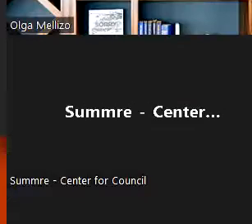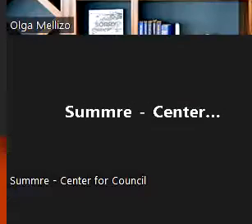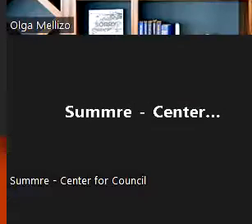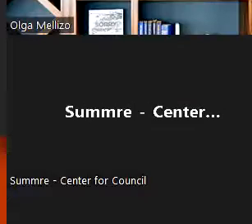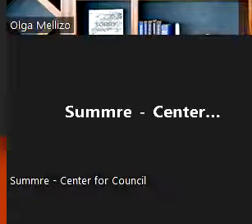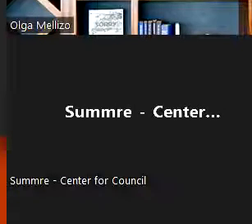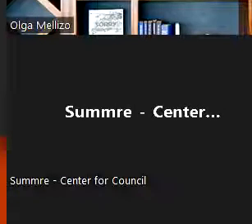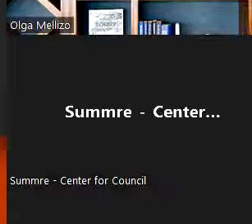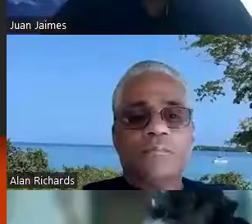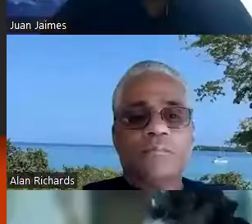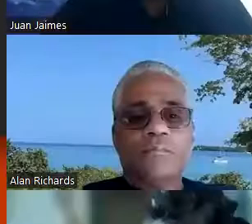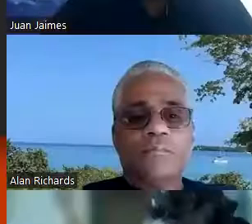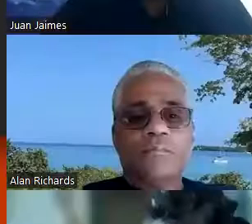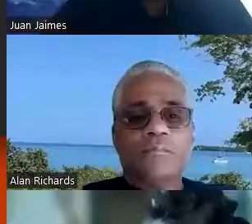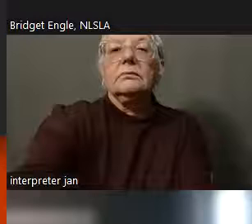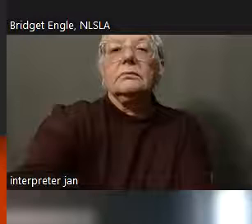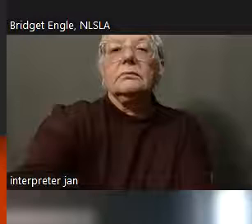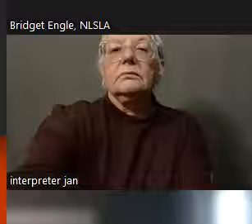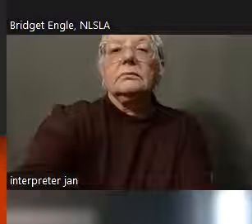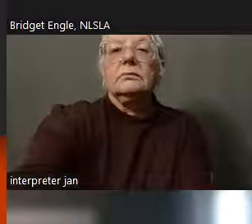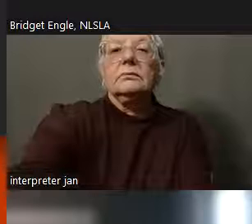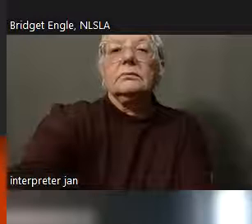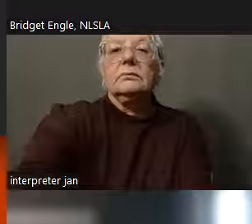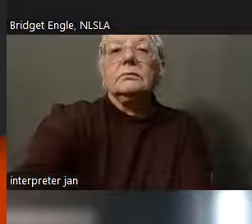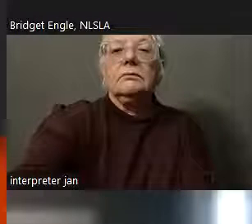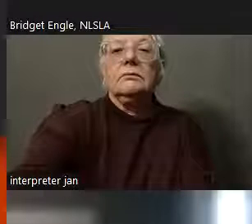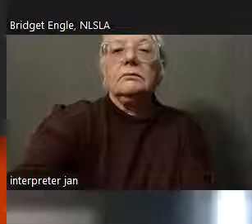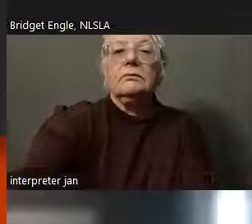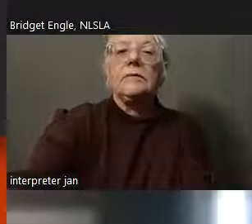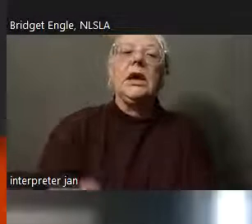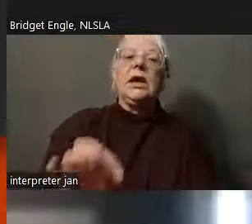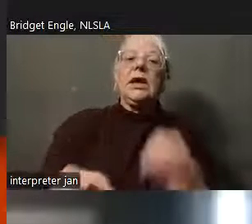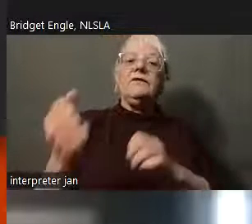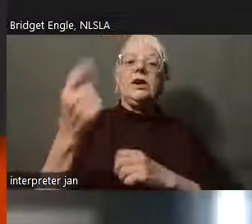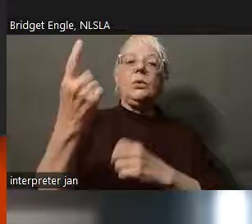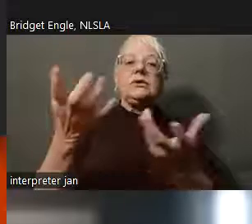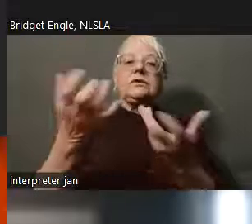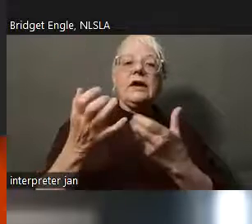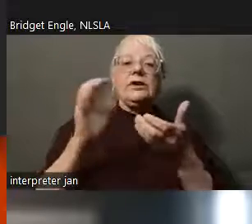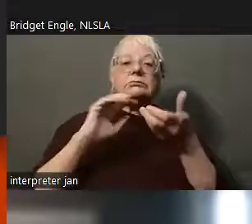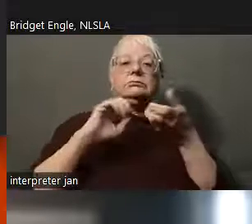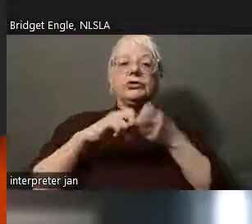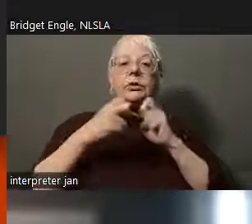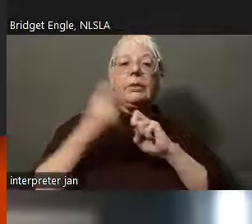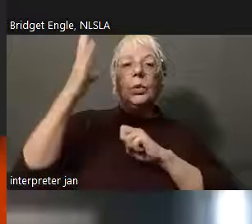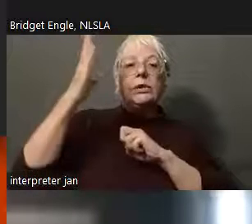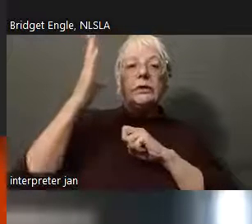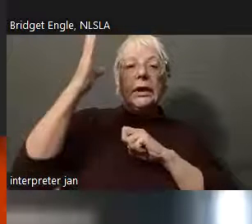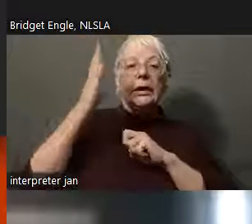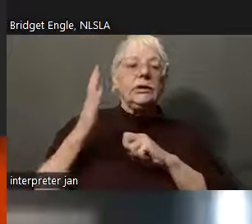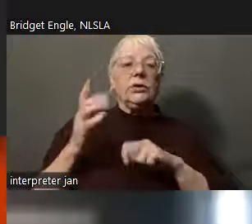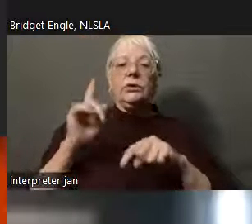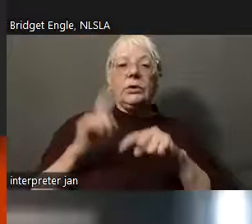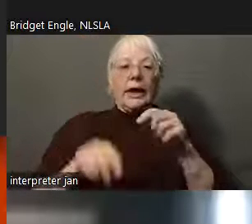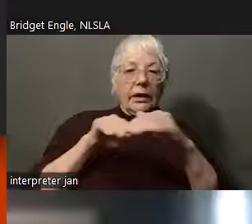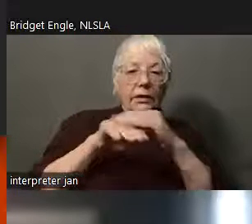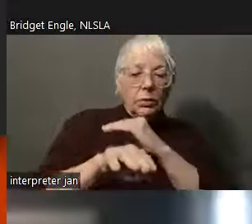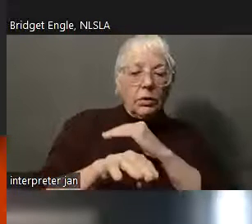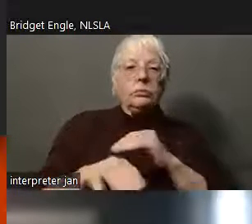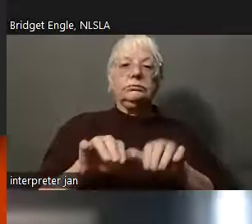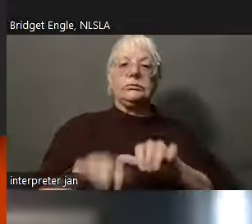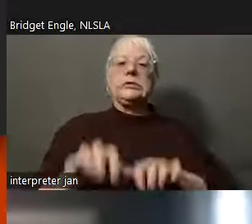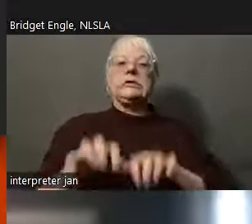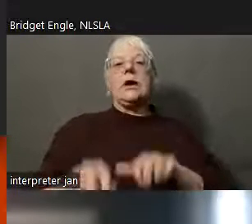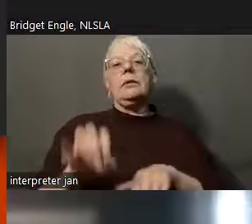So if anyone is having trouble raising their hand or can't get through in another way, you can type your